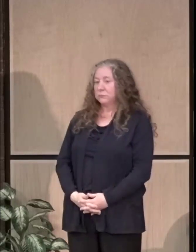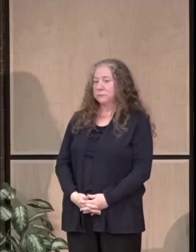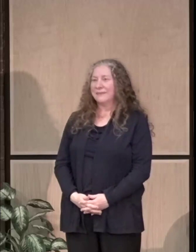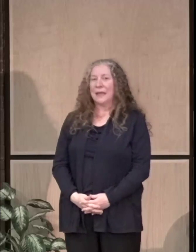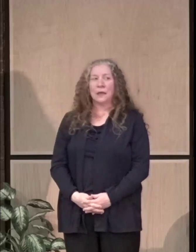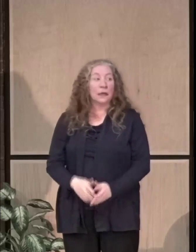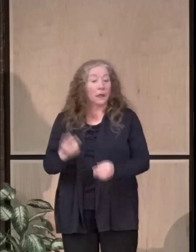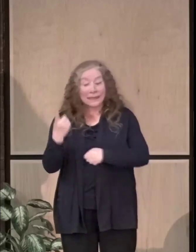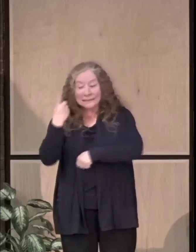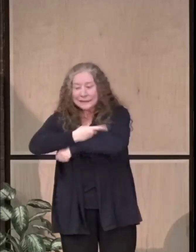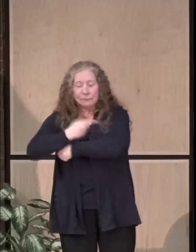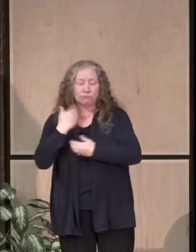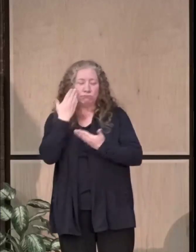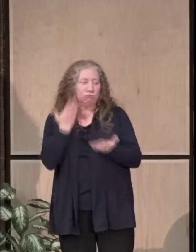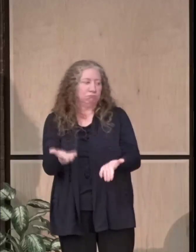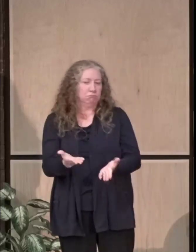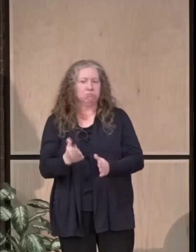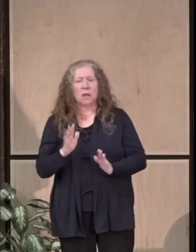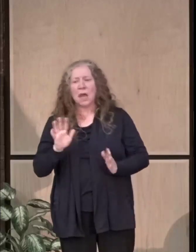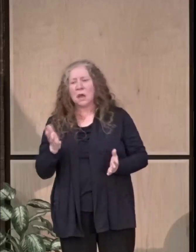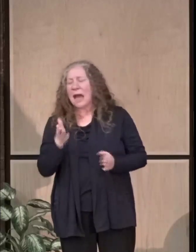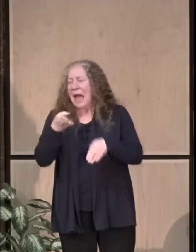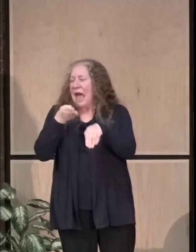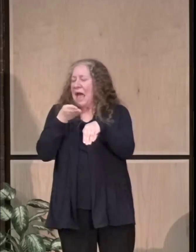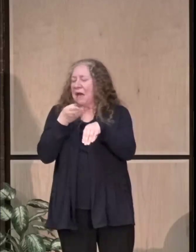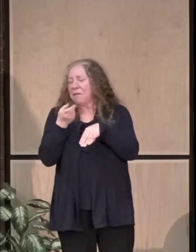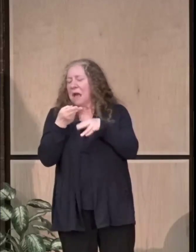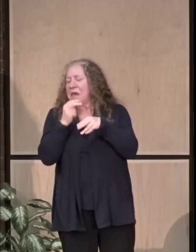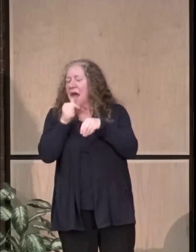I cannot recall the specific date, but it was shortly after.